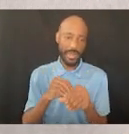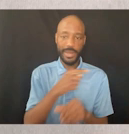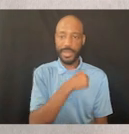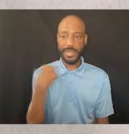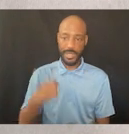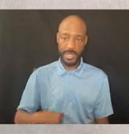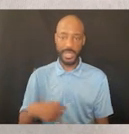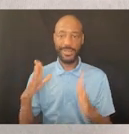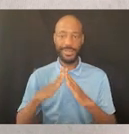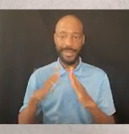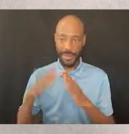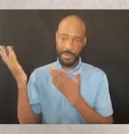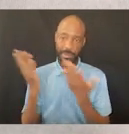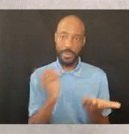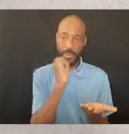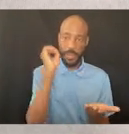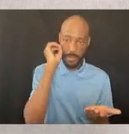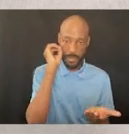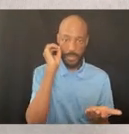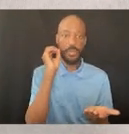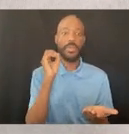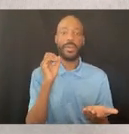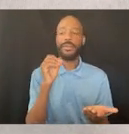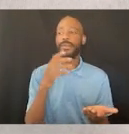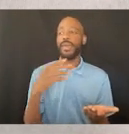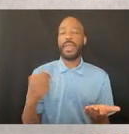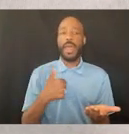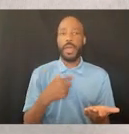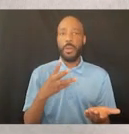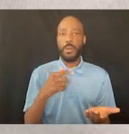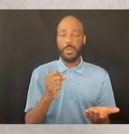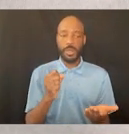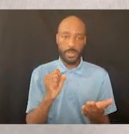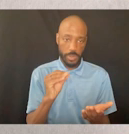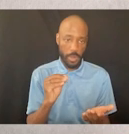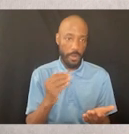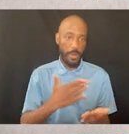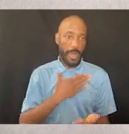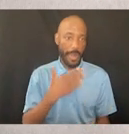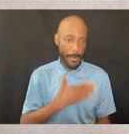Brought him home, and I was so grateful that I had